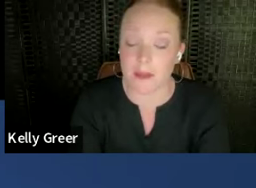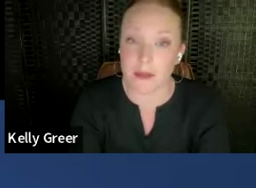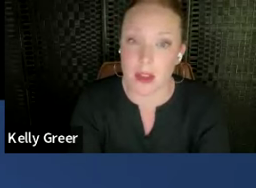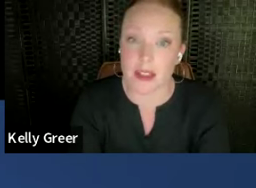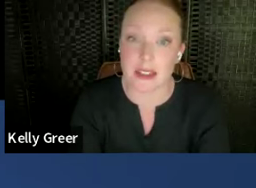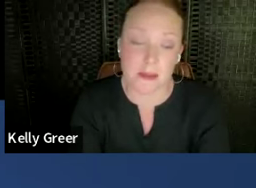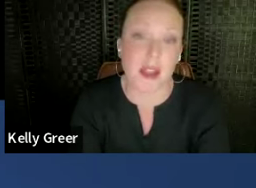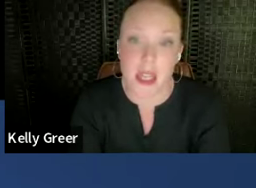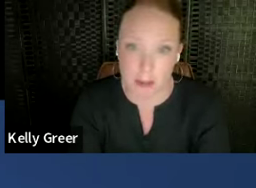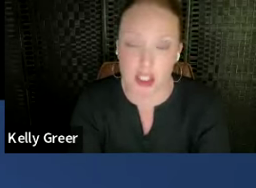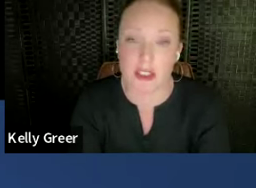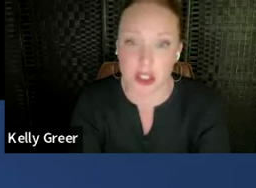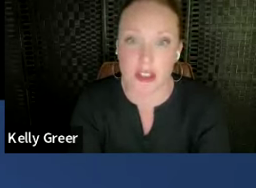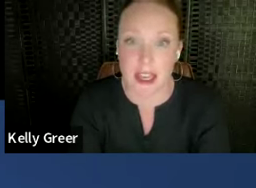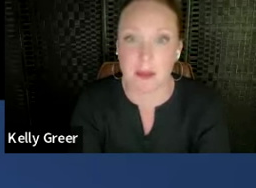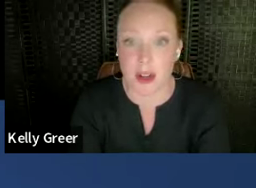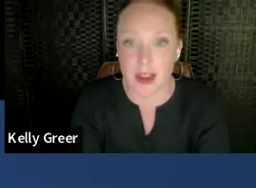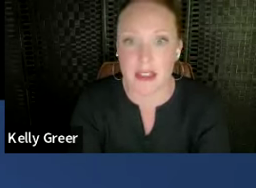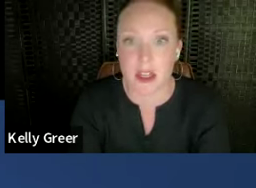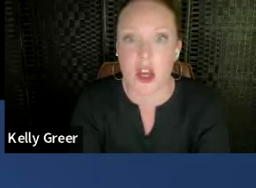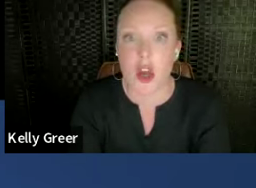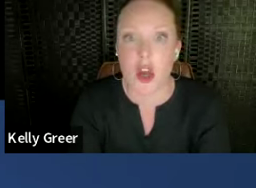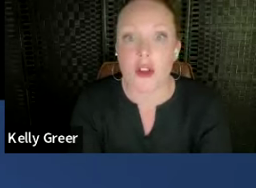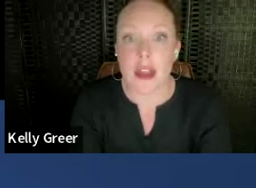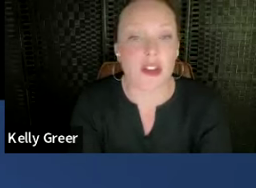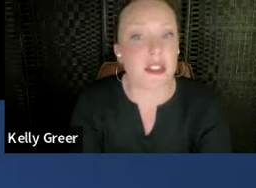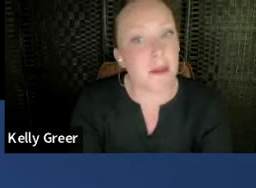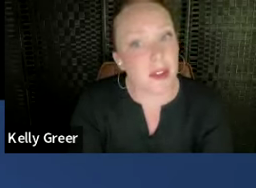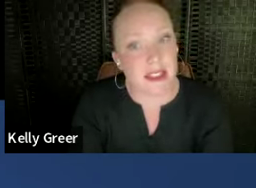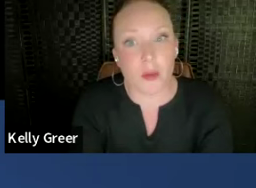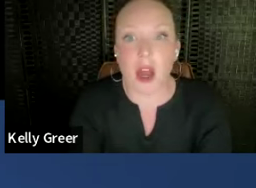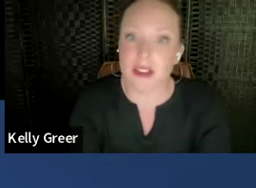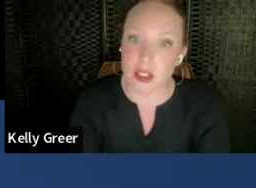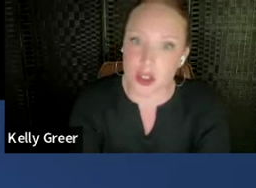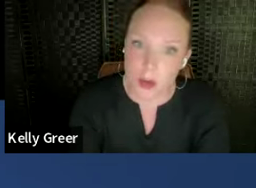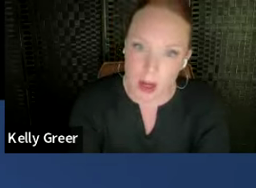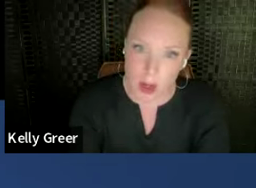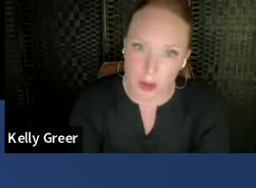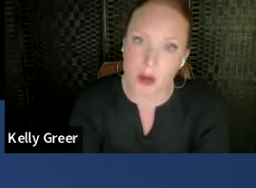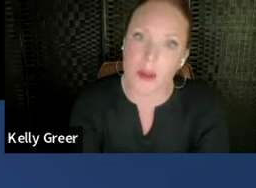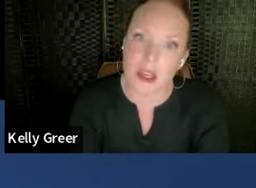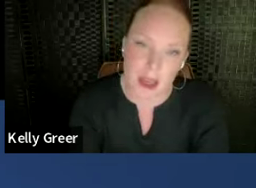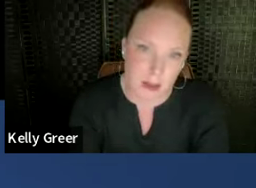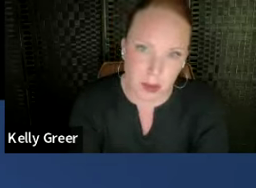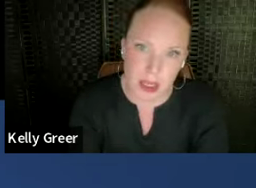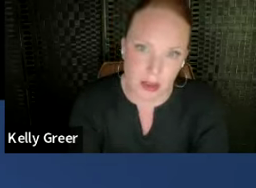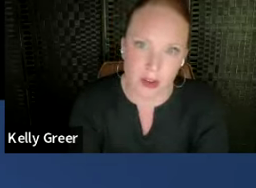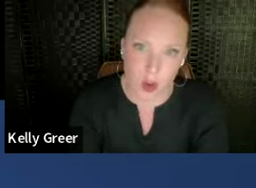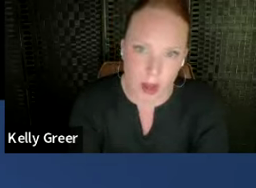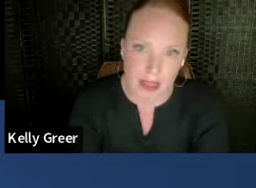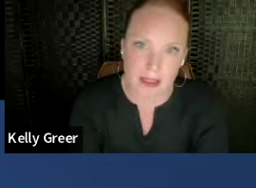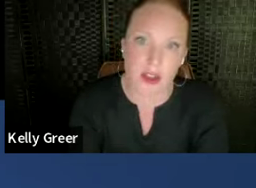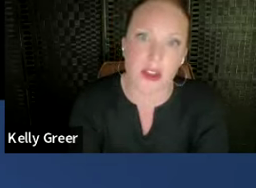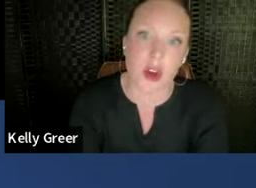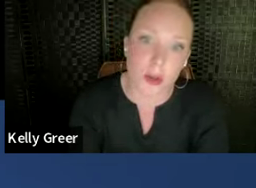four accessibility options, you could say, per event. Now there's some events that we obviously do not host that we can't put